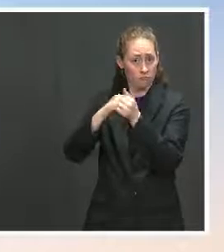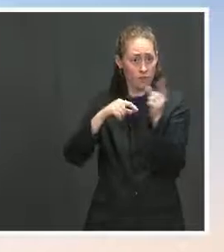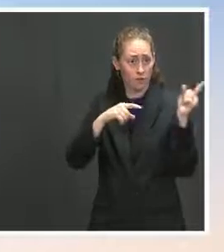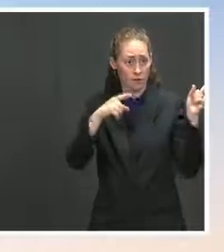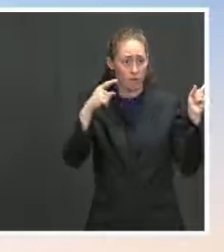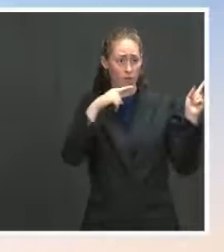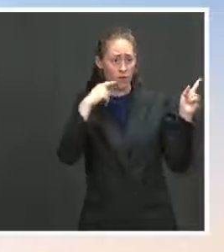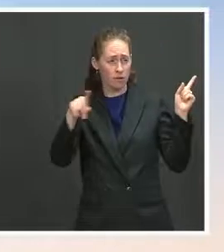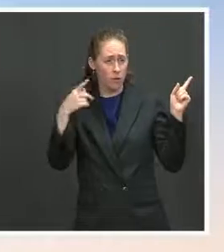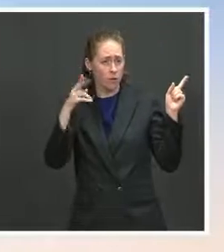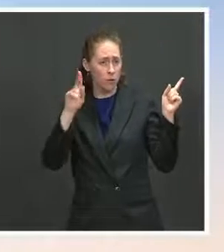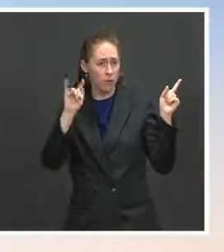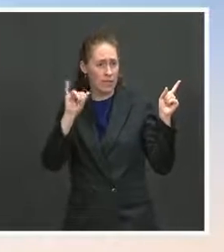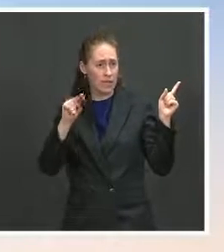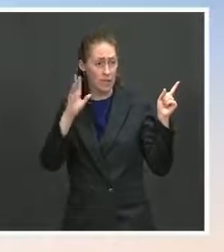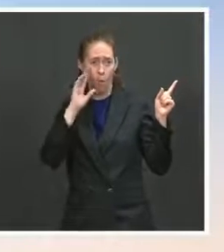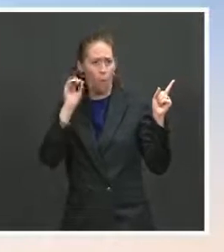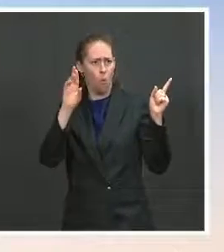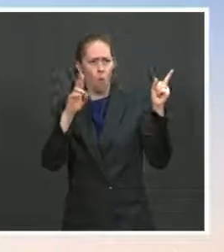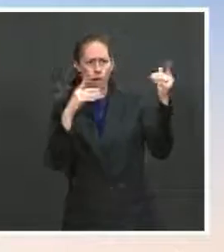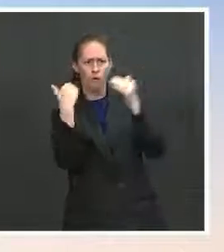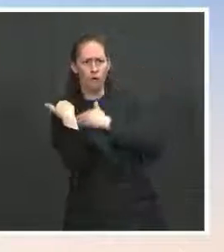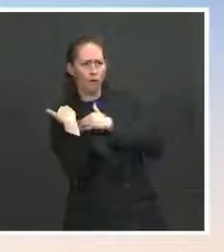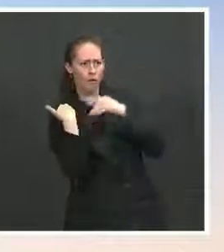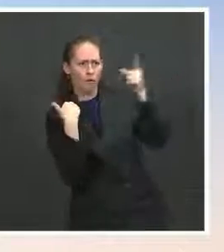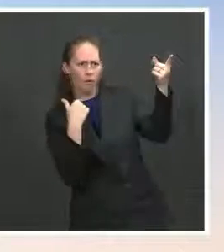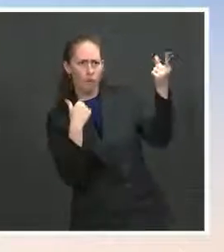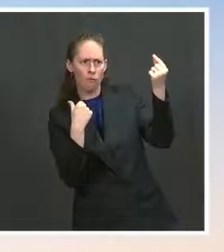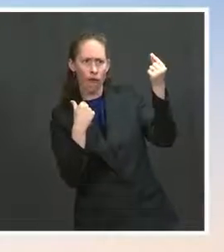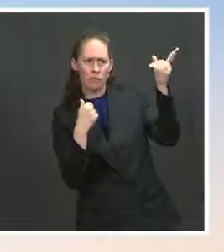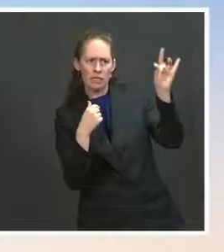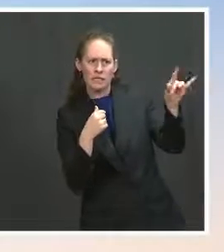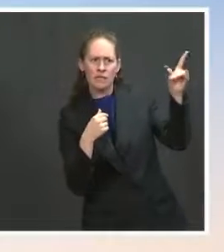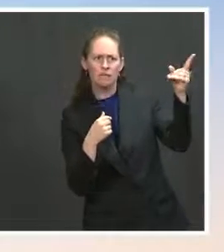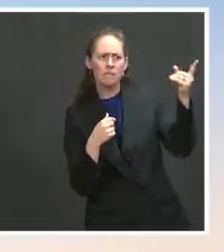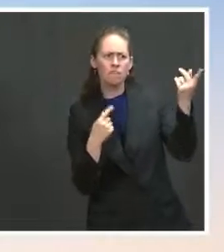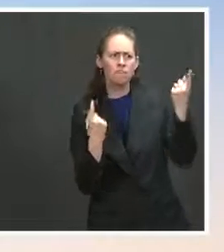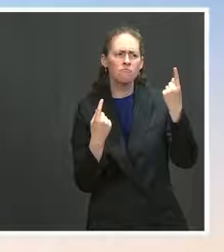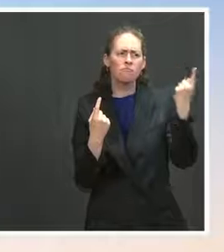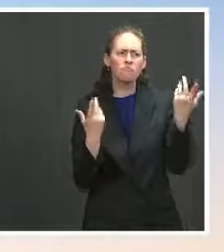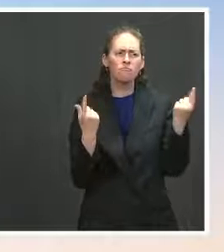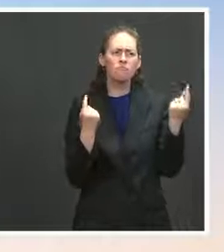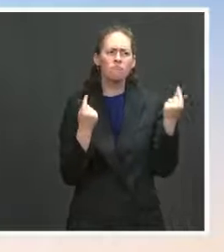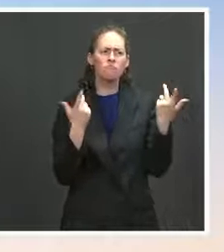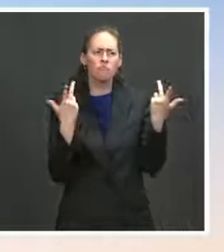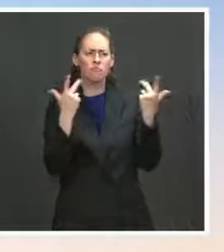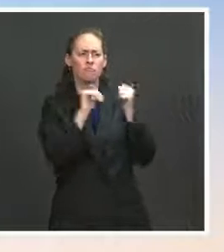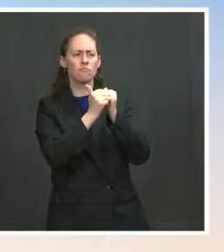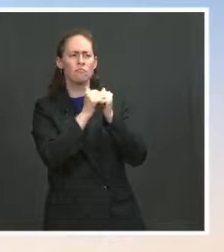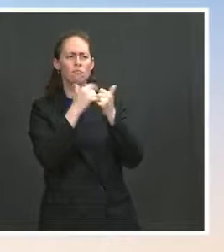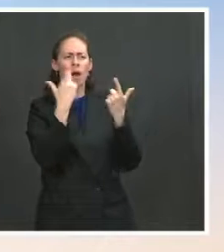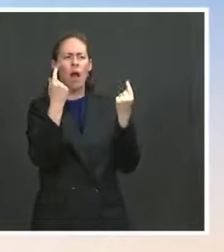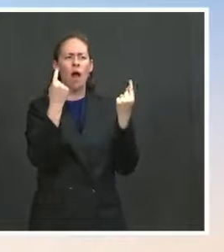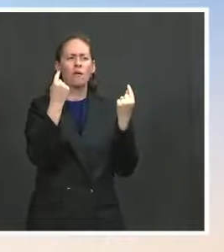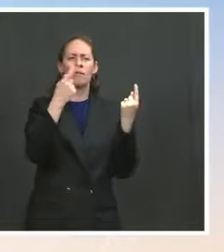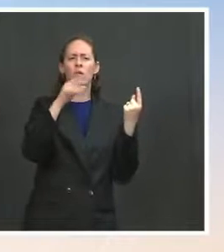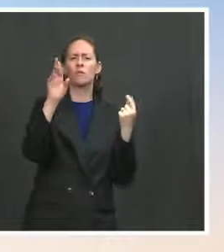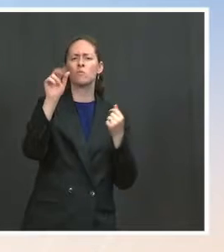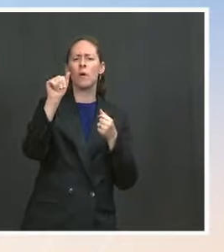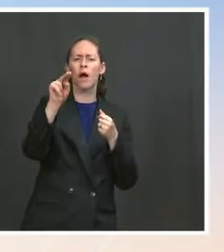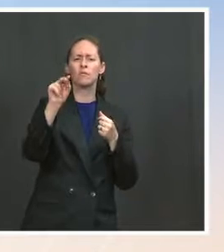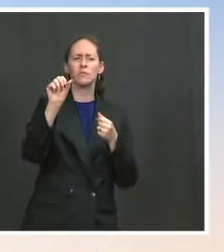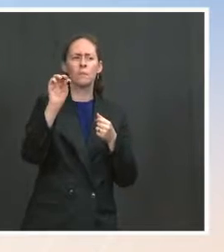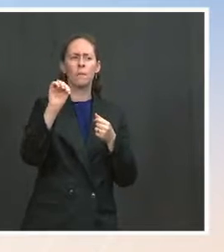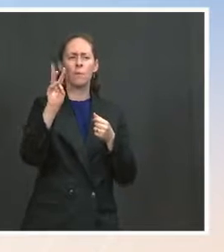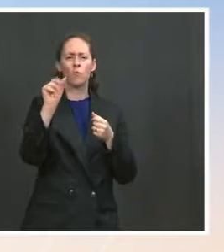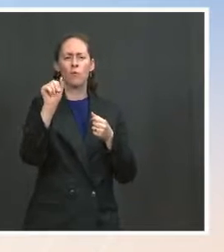to stop? Or where does Putin fit in to these ransomware attacks? Yes, we expect it to be